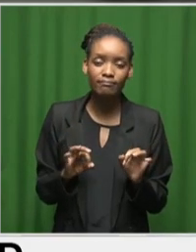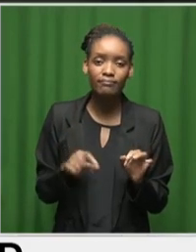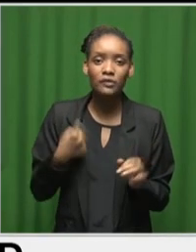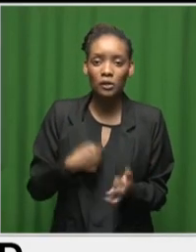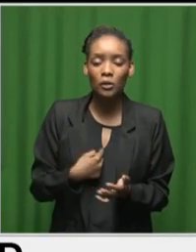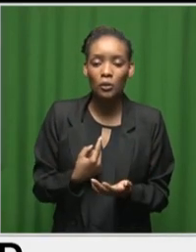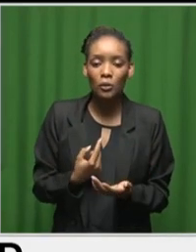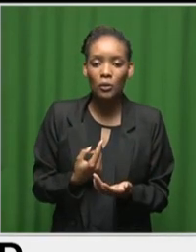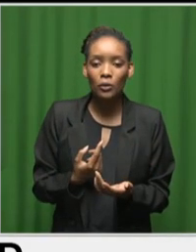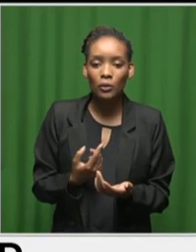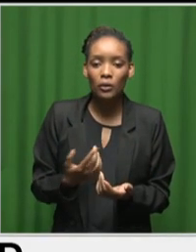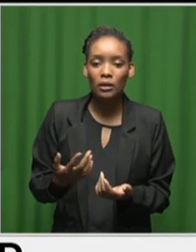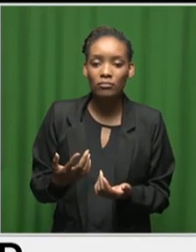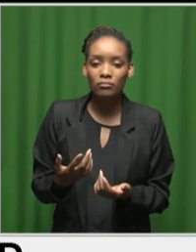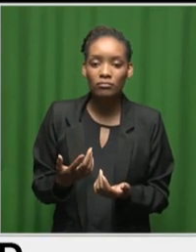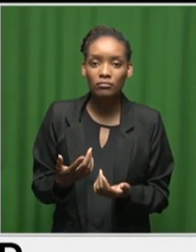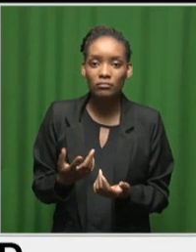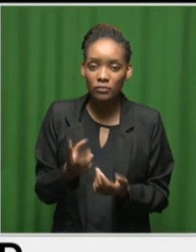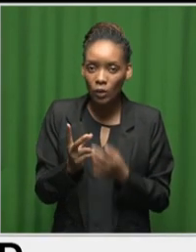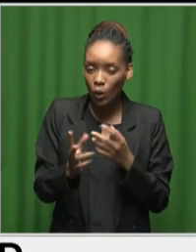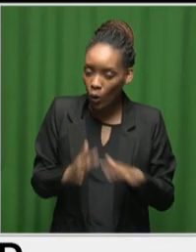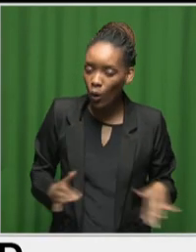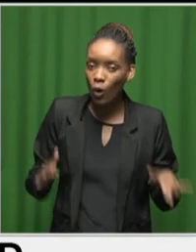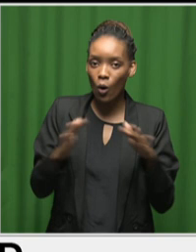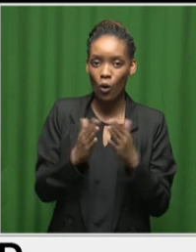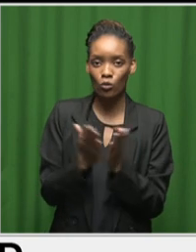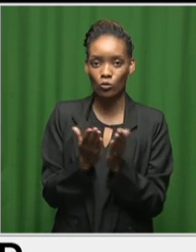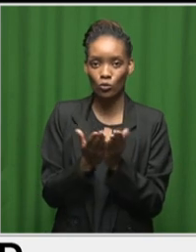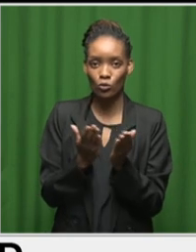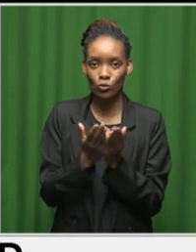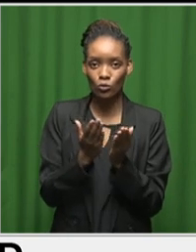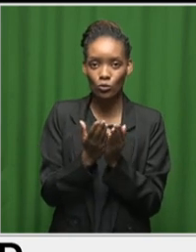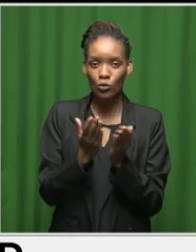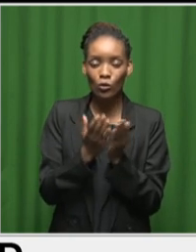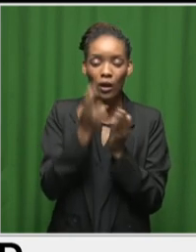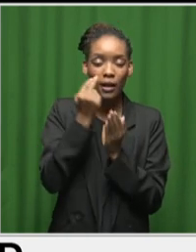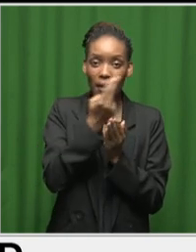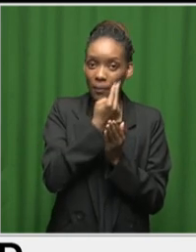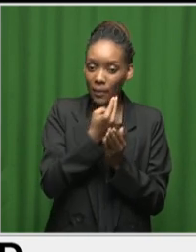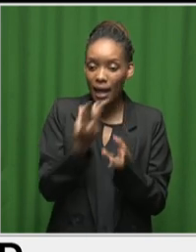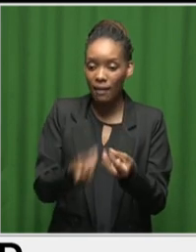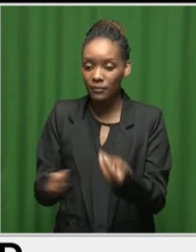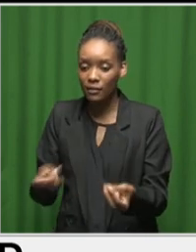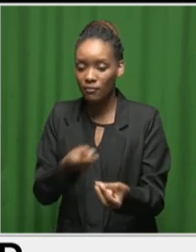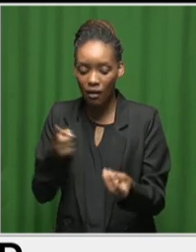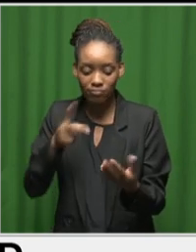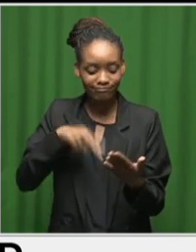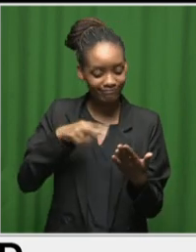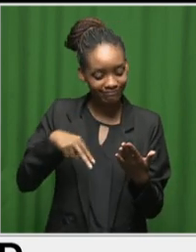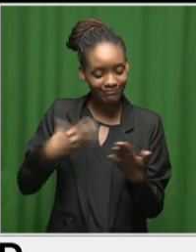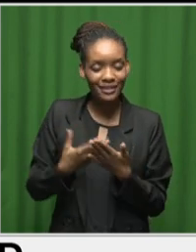also distributing it to all schools for the blind so that learners can read it and be inspired.